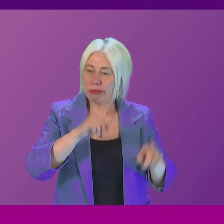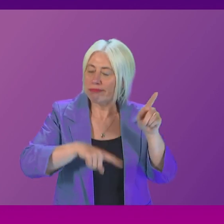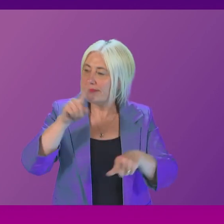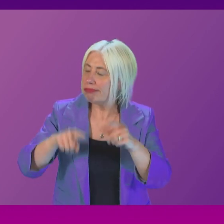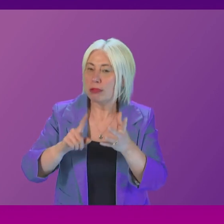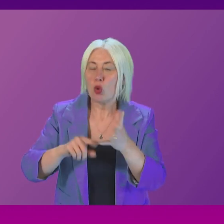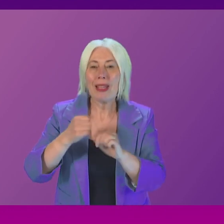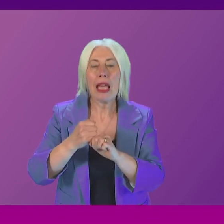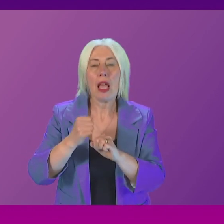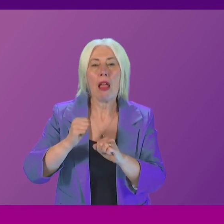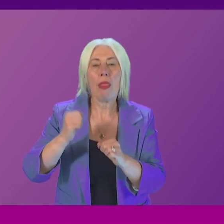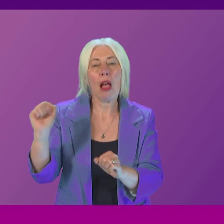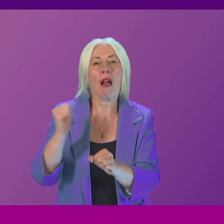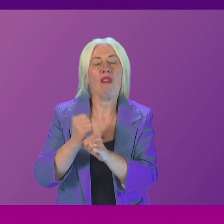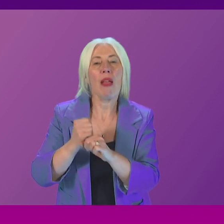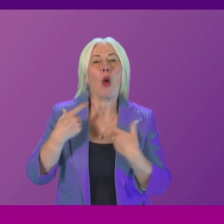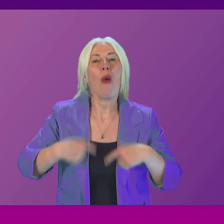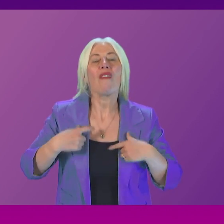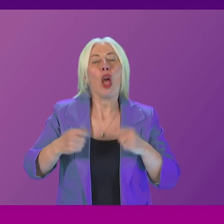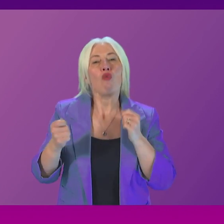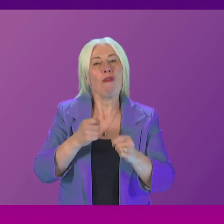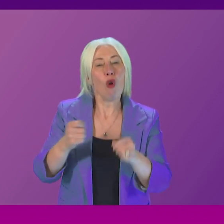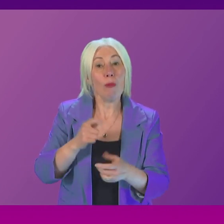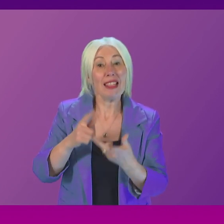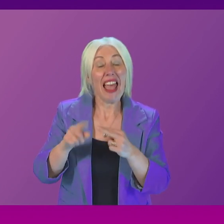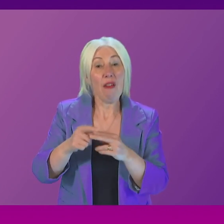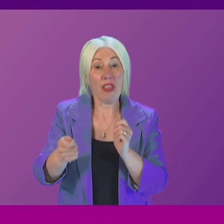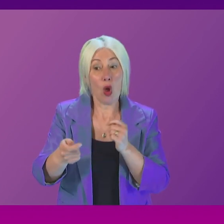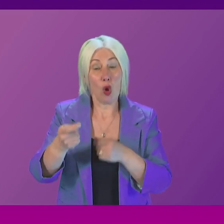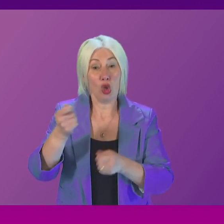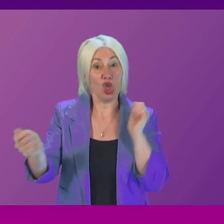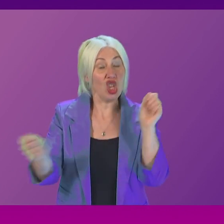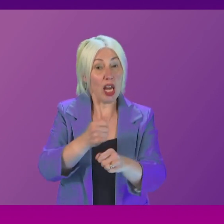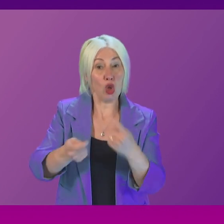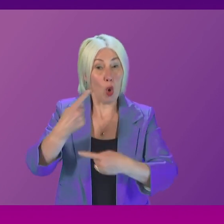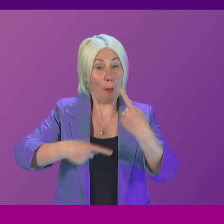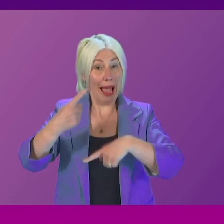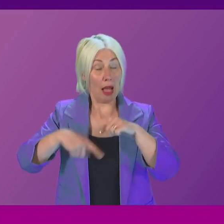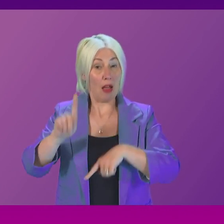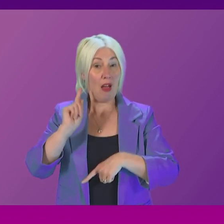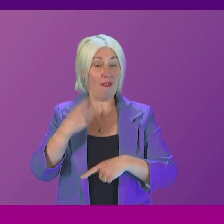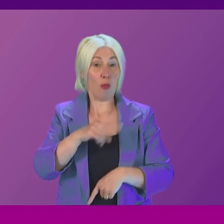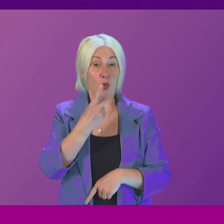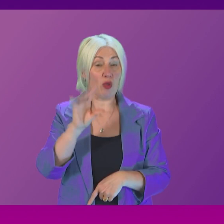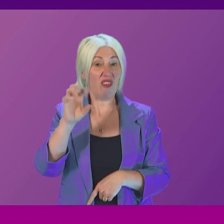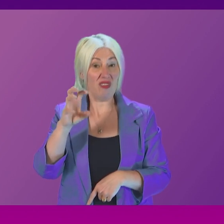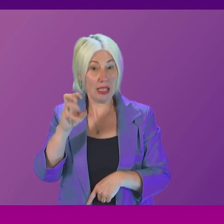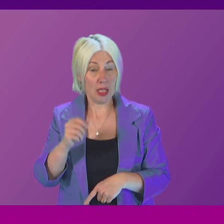UK government welfare reforms, if the key ones were reversed that have occurred since 2015,